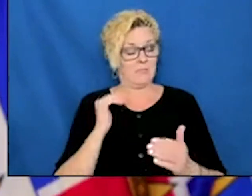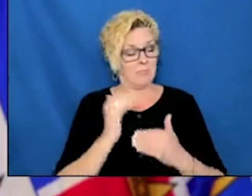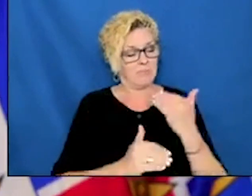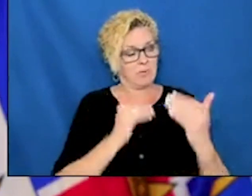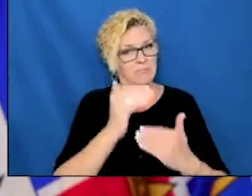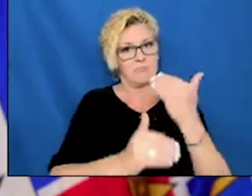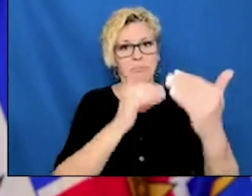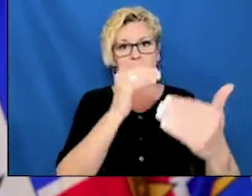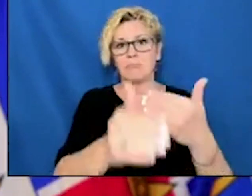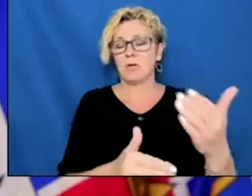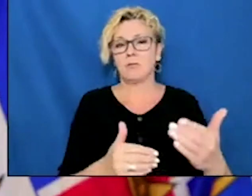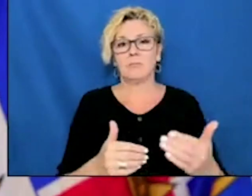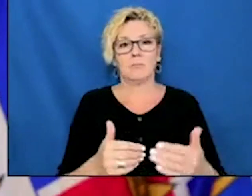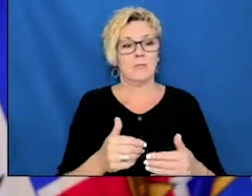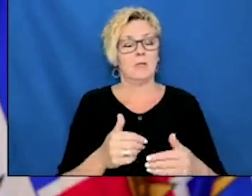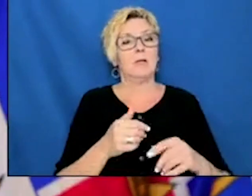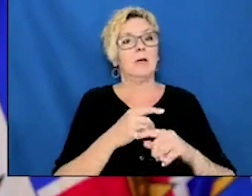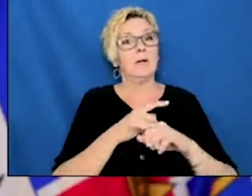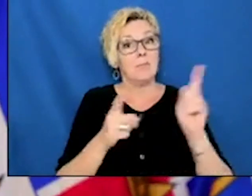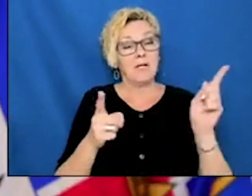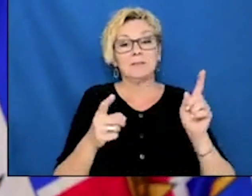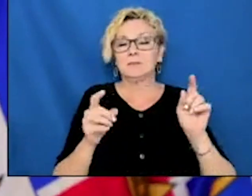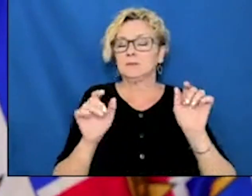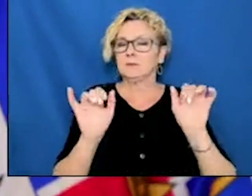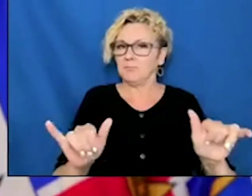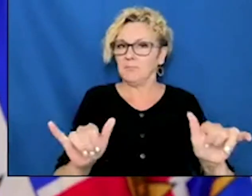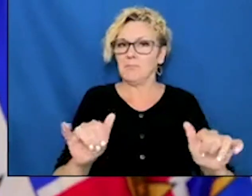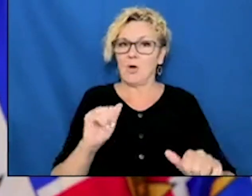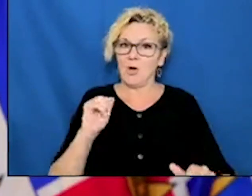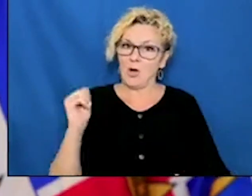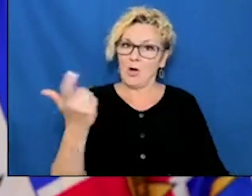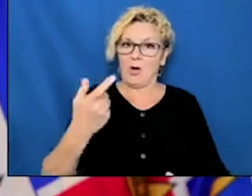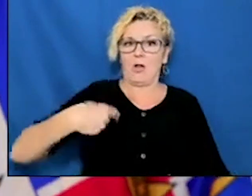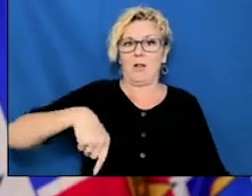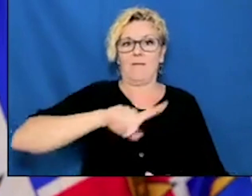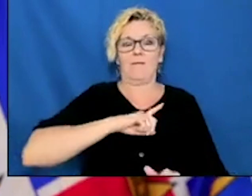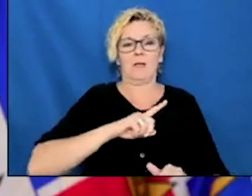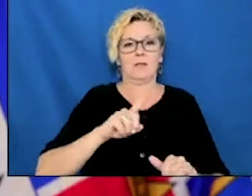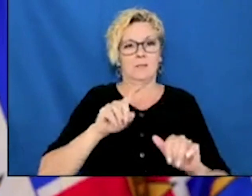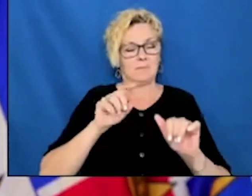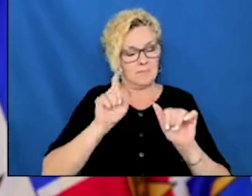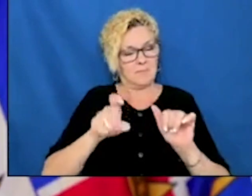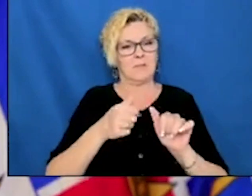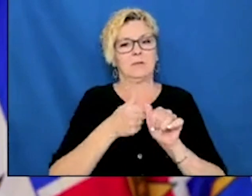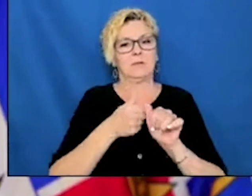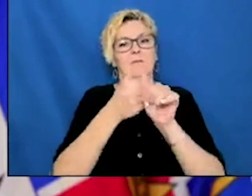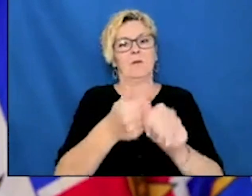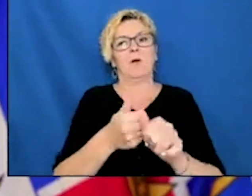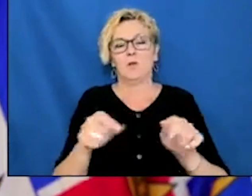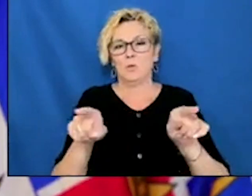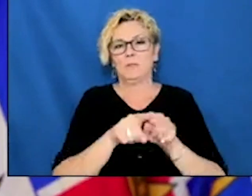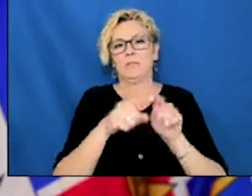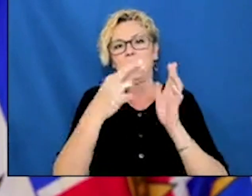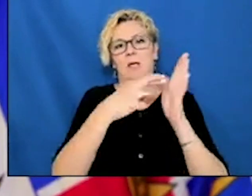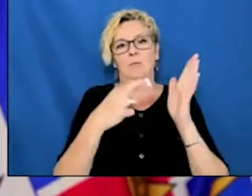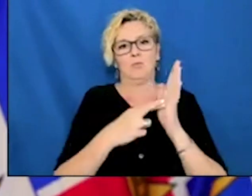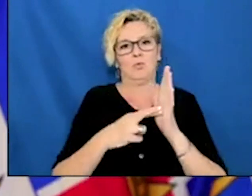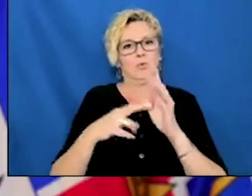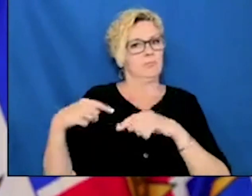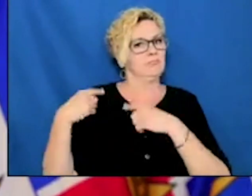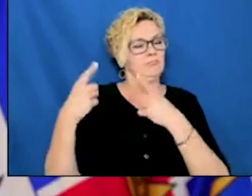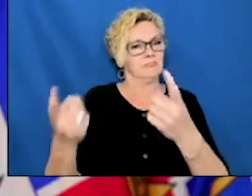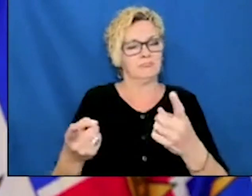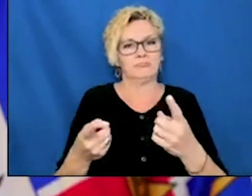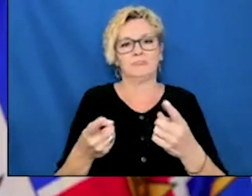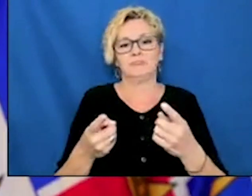now needs to be to continue to follow our COVID-19 safety basics. That means staying small, staying